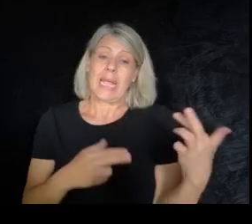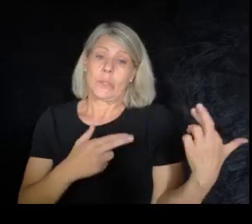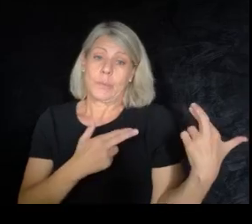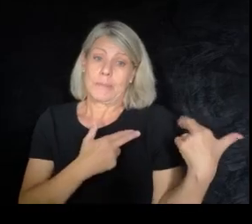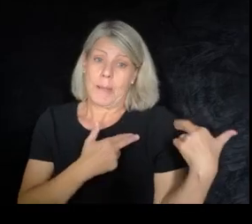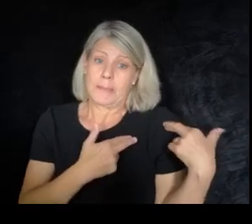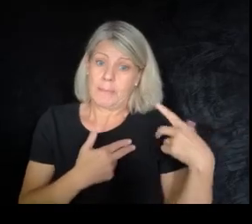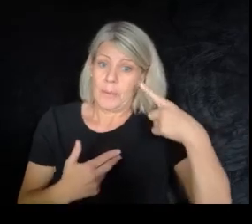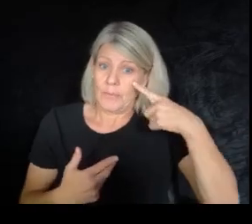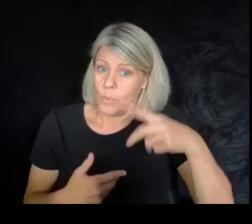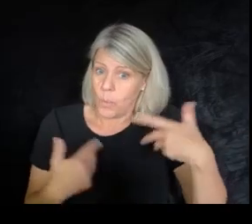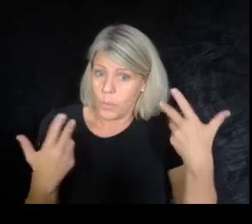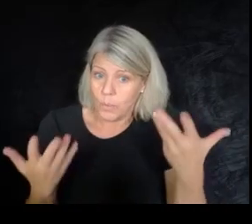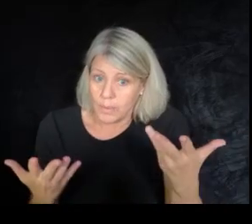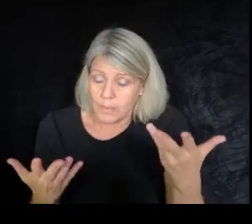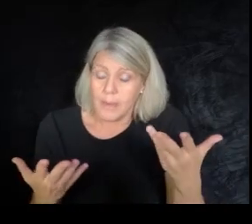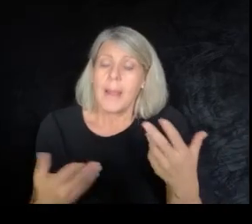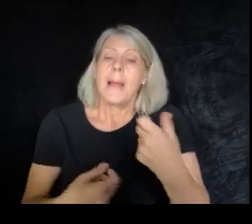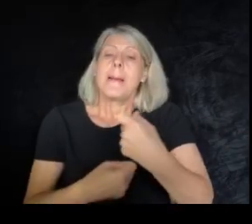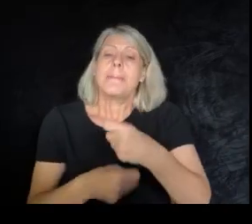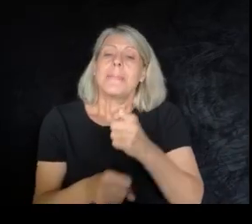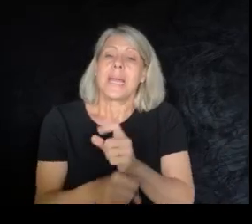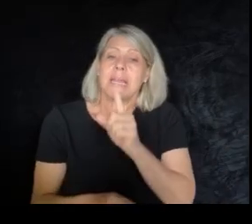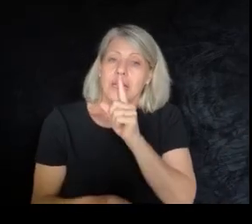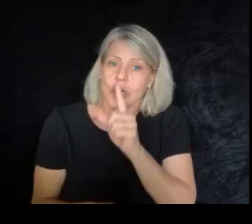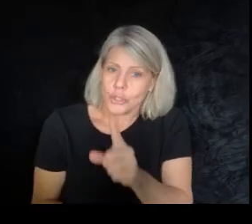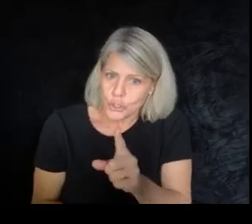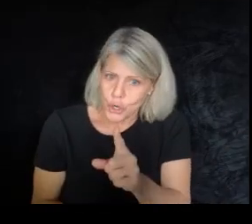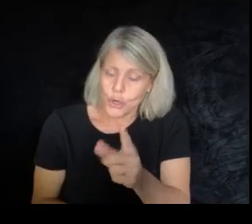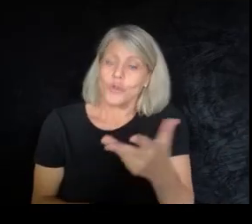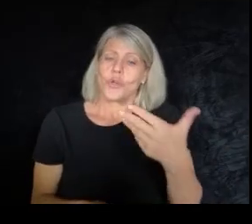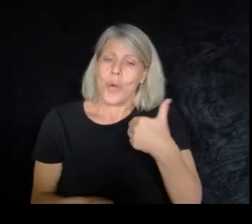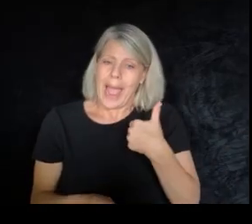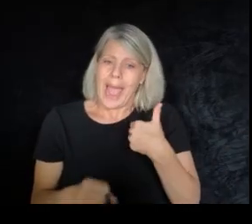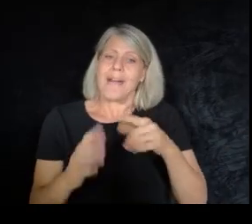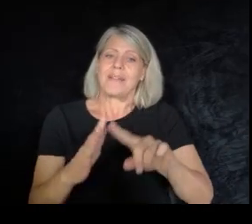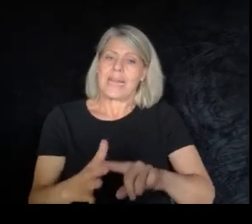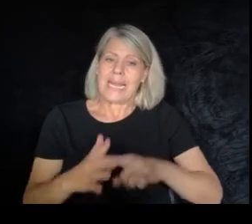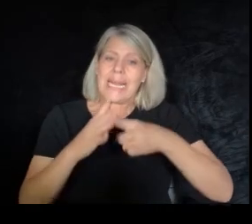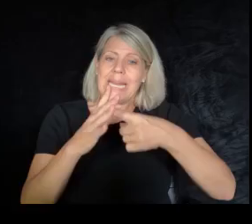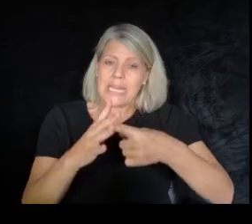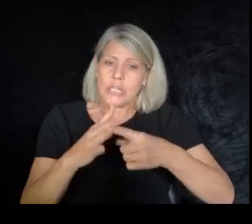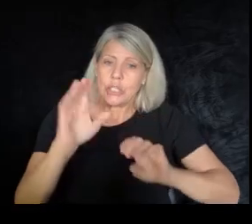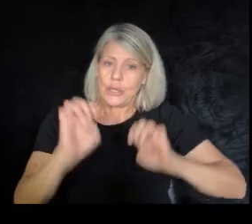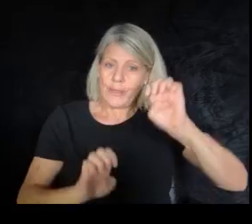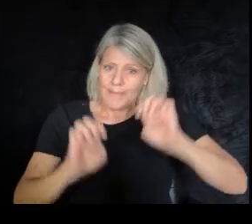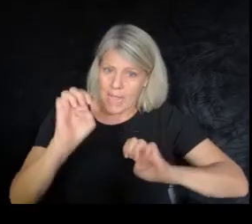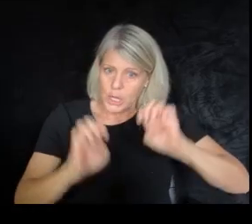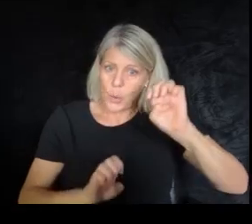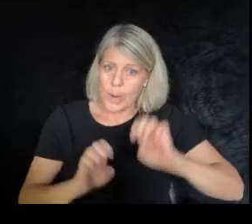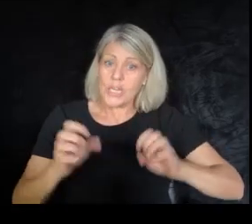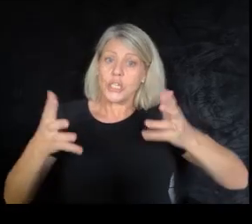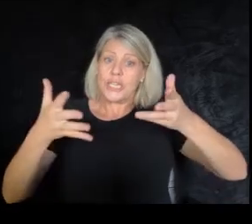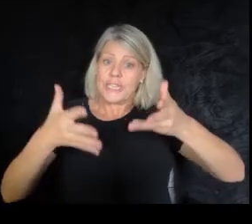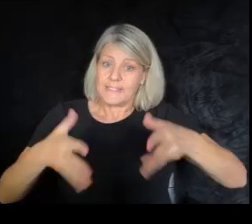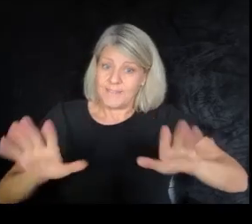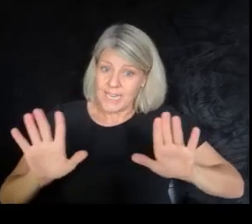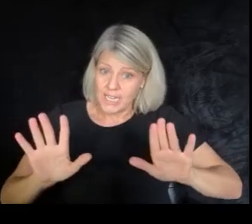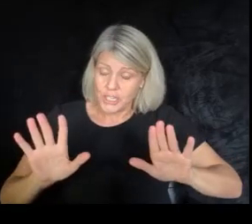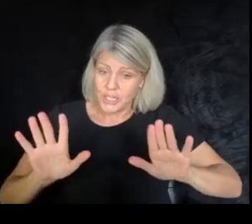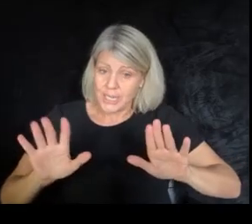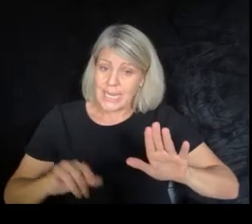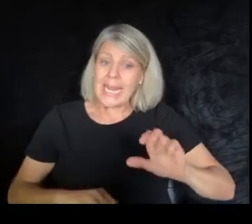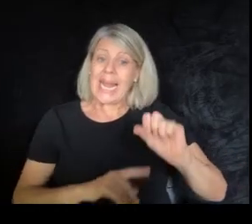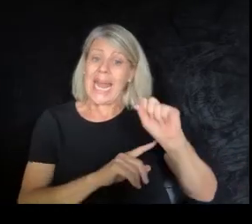for ensuring that an initial evaluation under Part B is completed and if